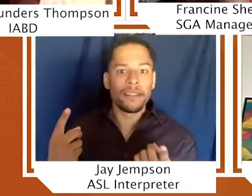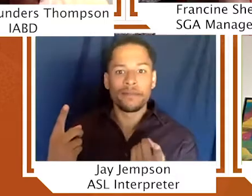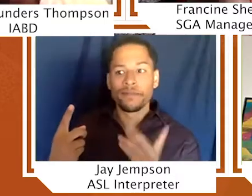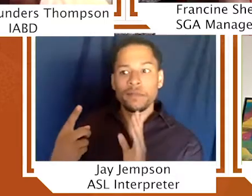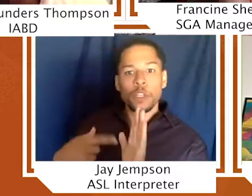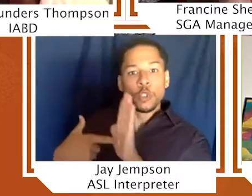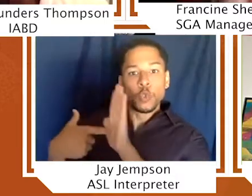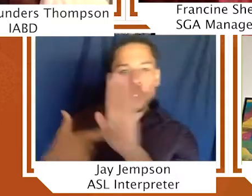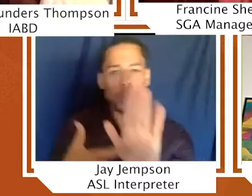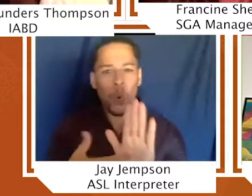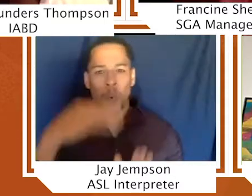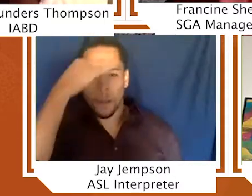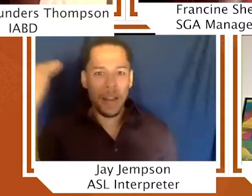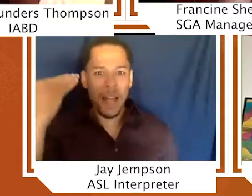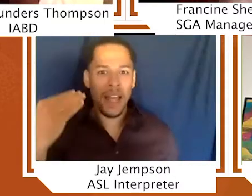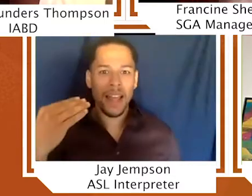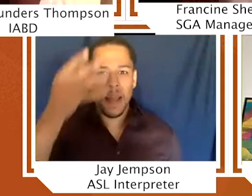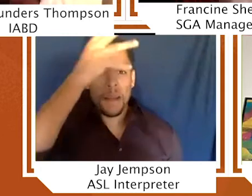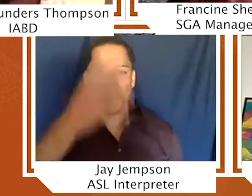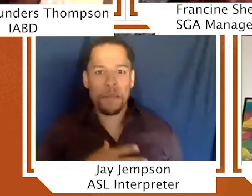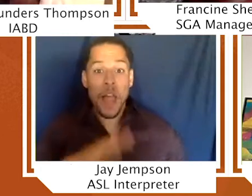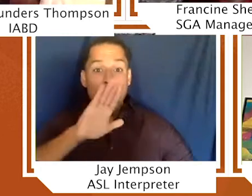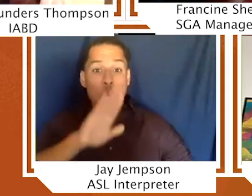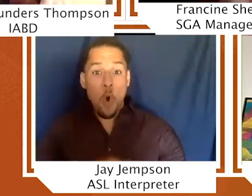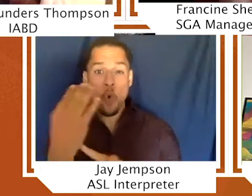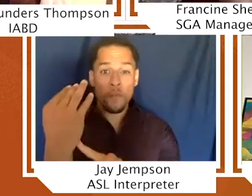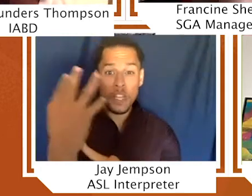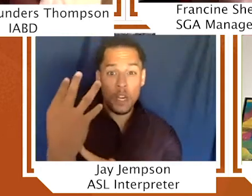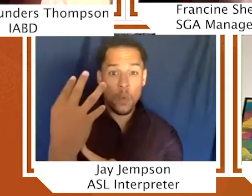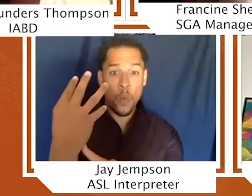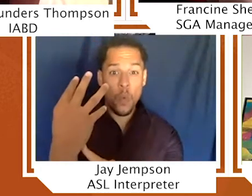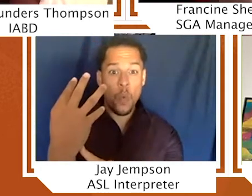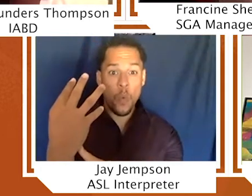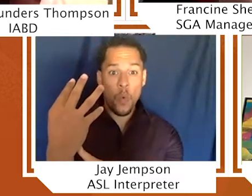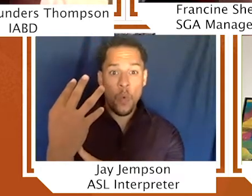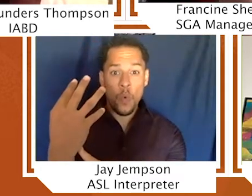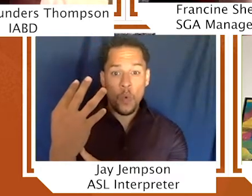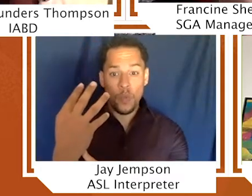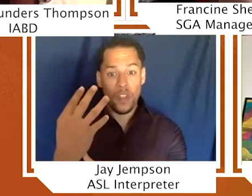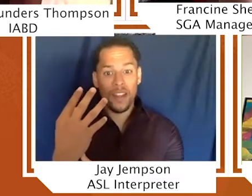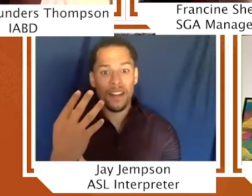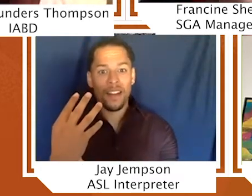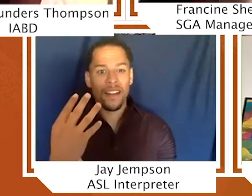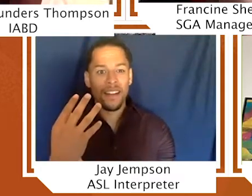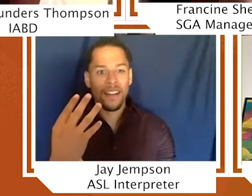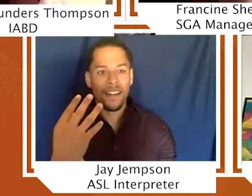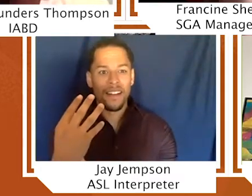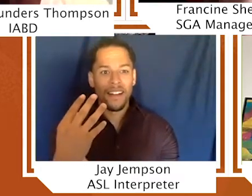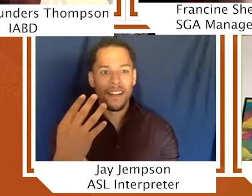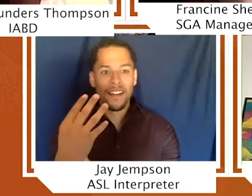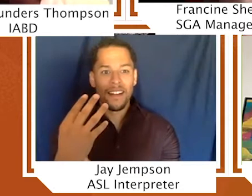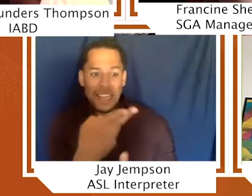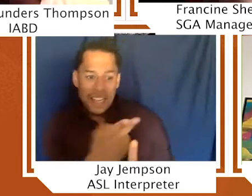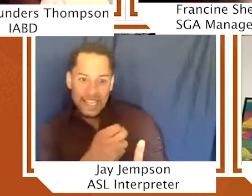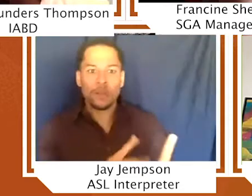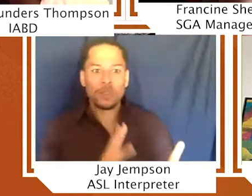on video talking about the change y'all were getting ready to go